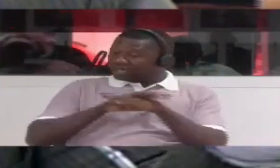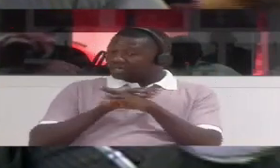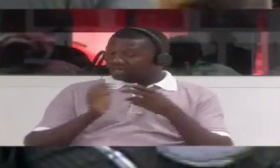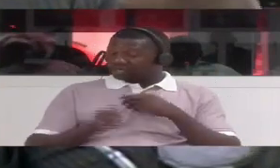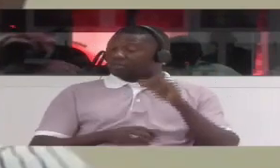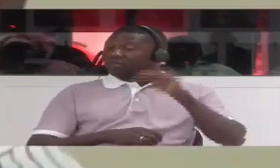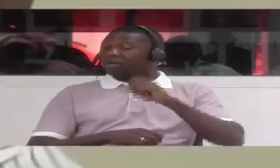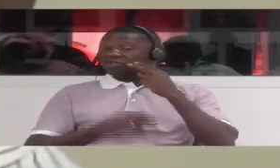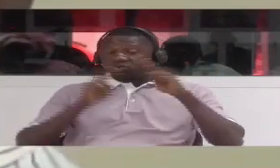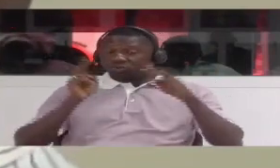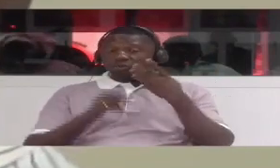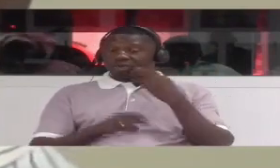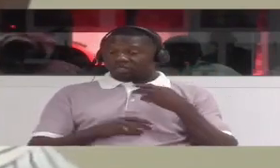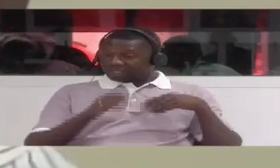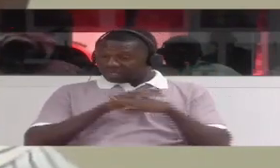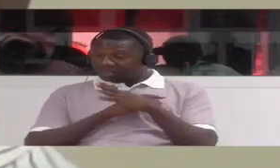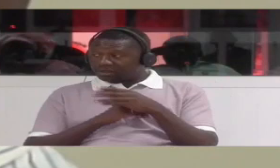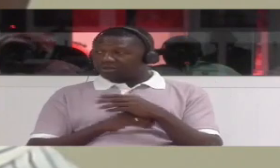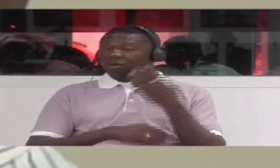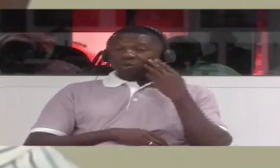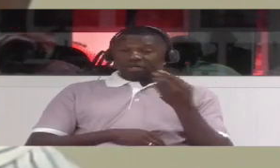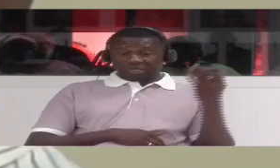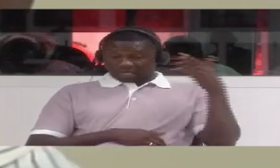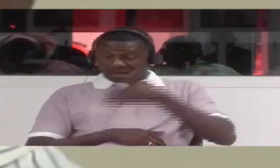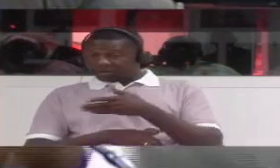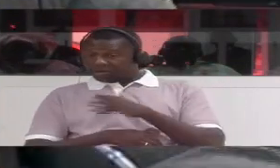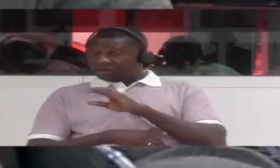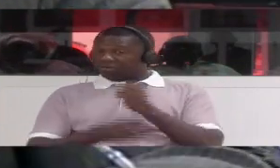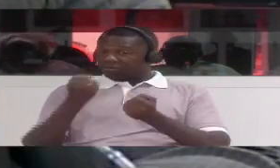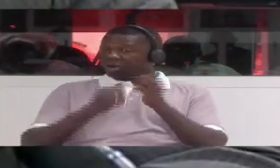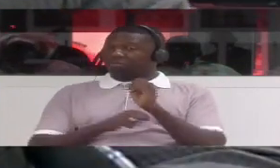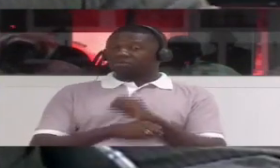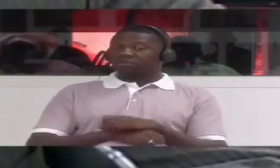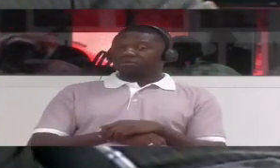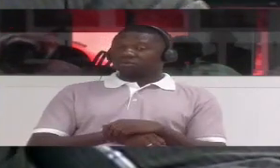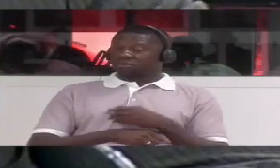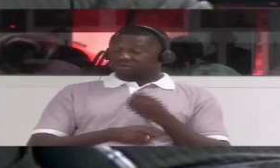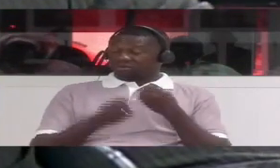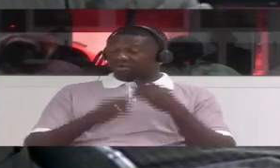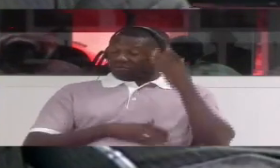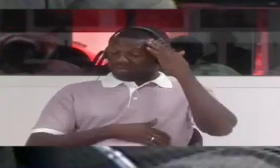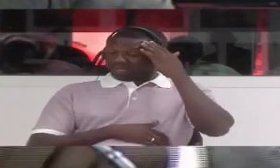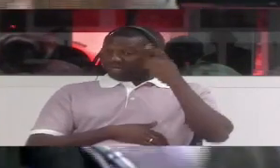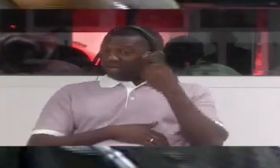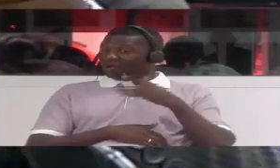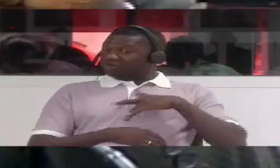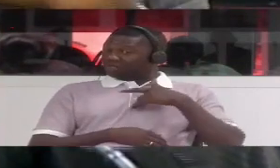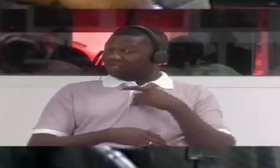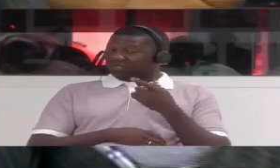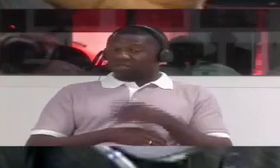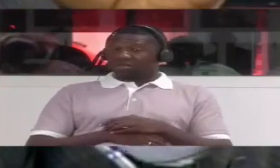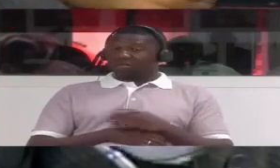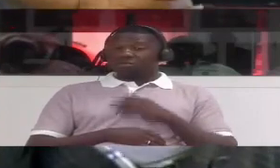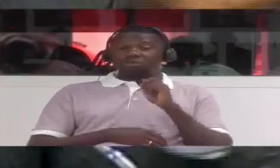for. So when he came and there wasn't any vehicle, well, you could imagine how I felt that day. But Tumbul seemed to be very much